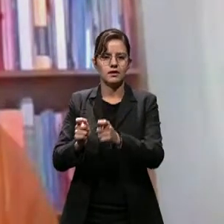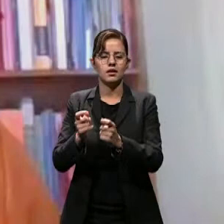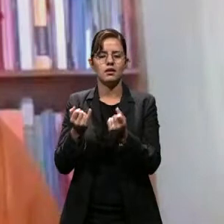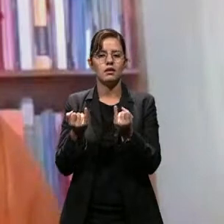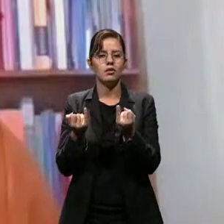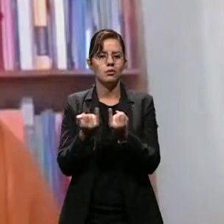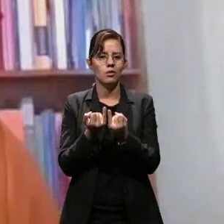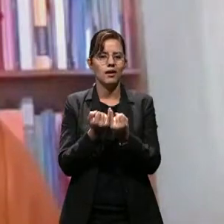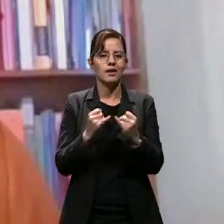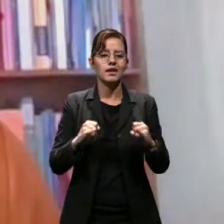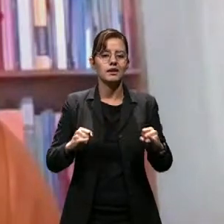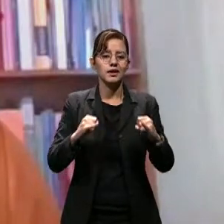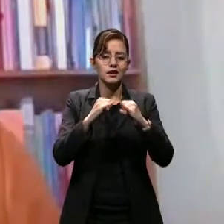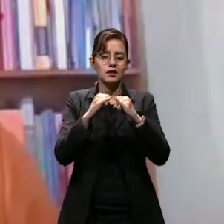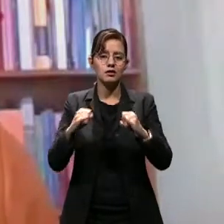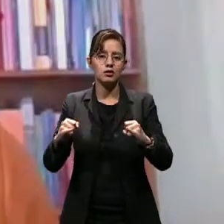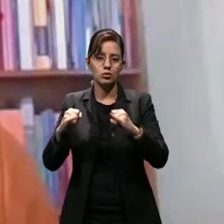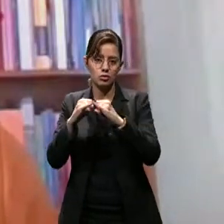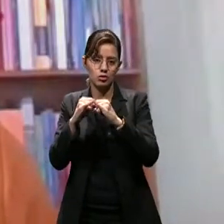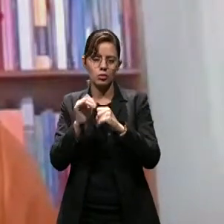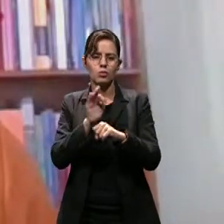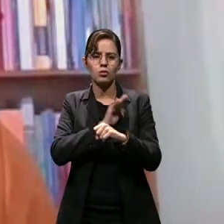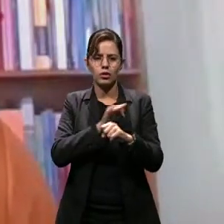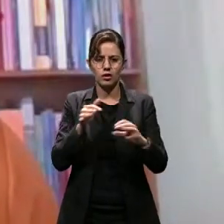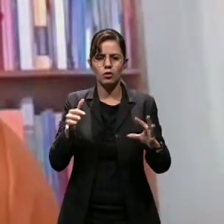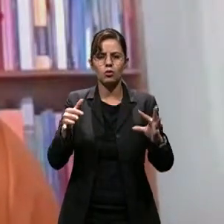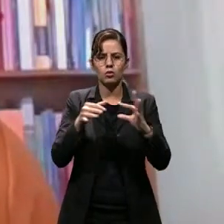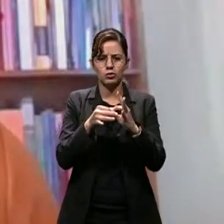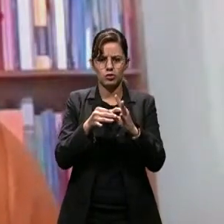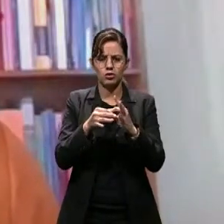the institutional synergy